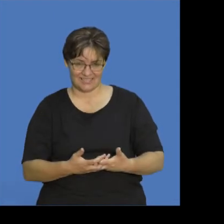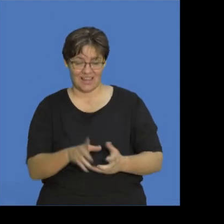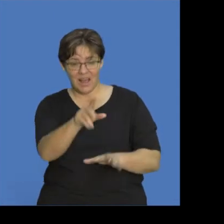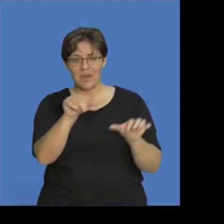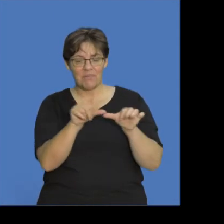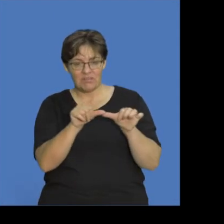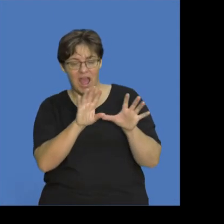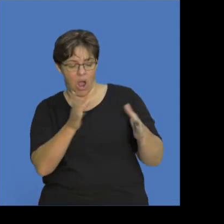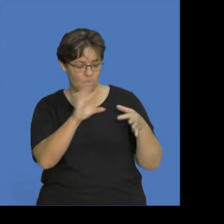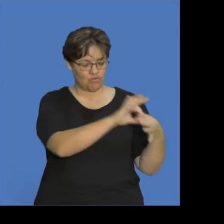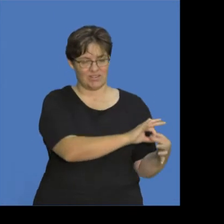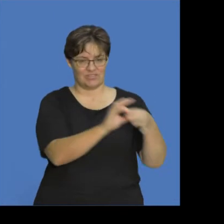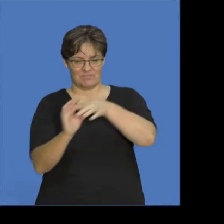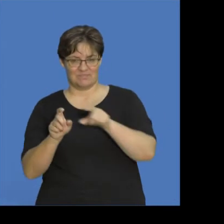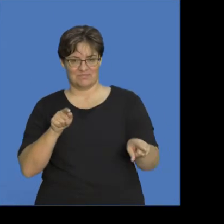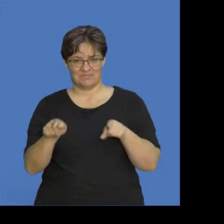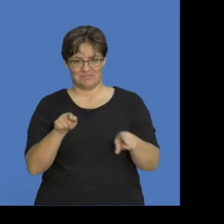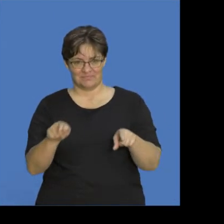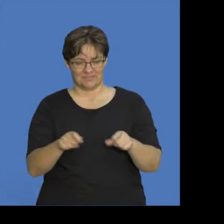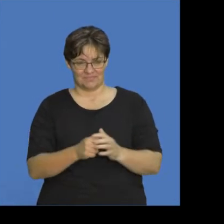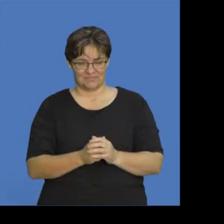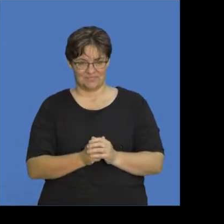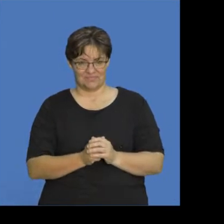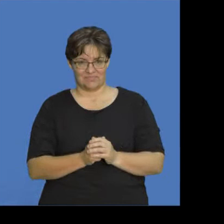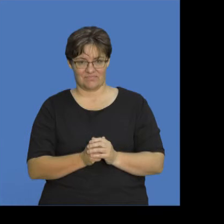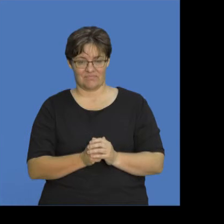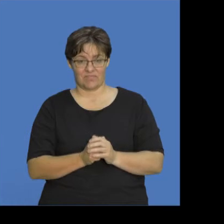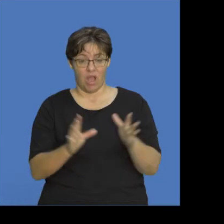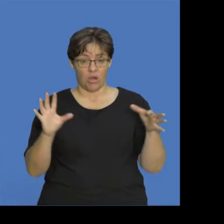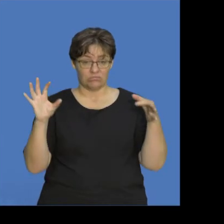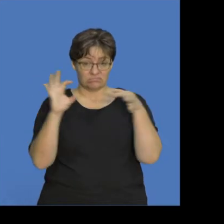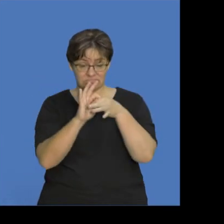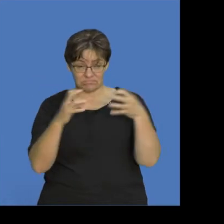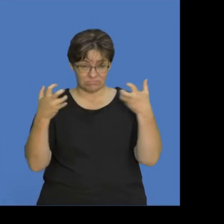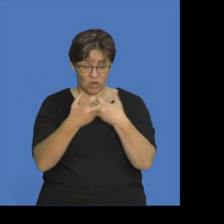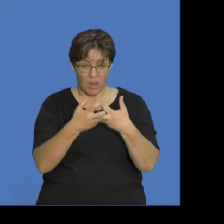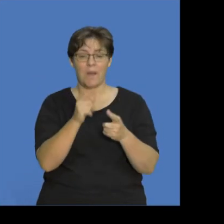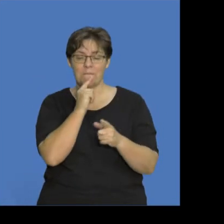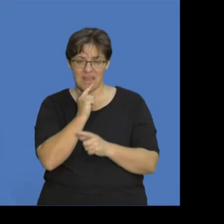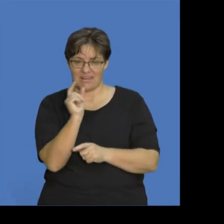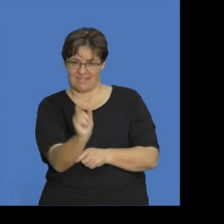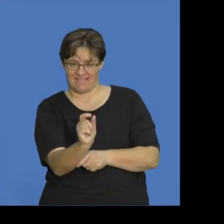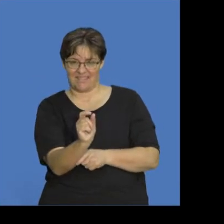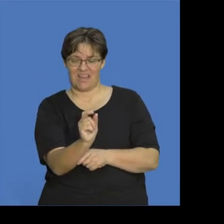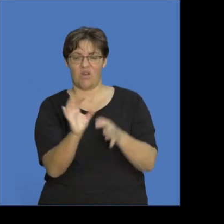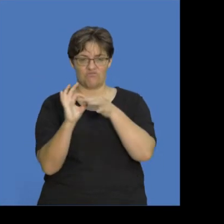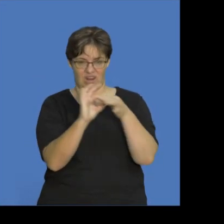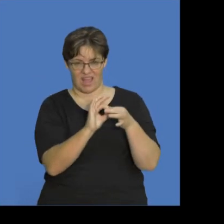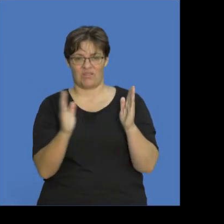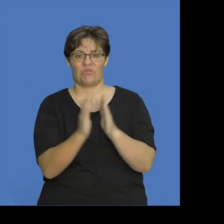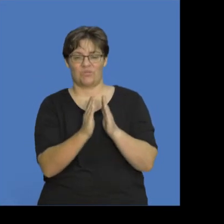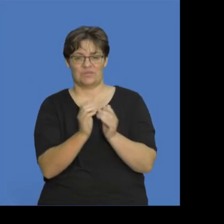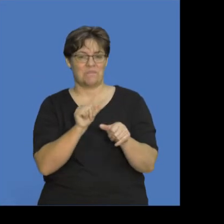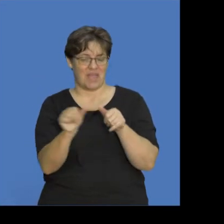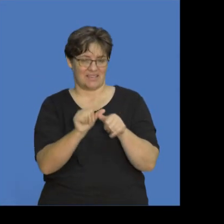correlation is a measure of relationship. The stronger the correlation, the more closely the related variables